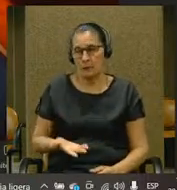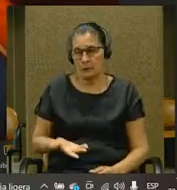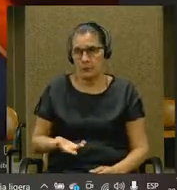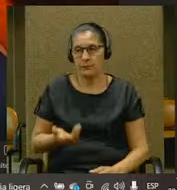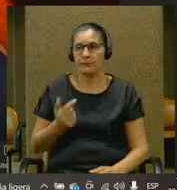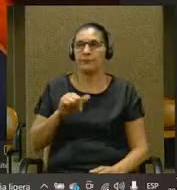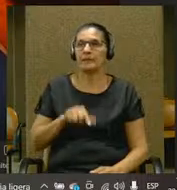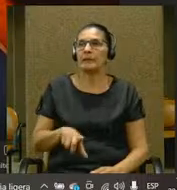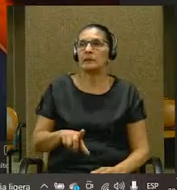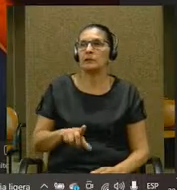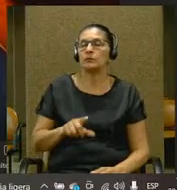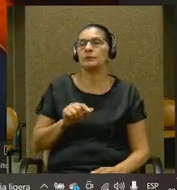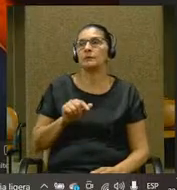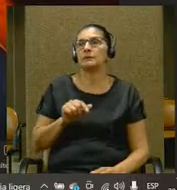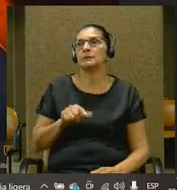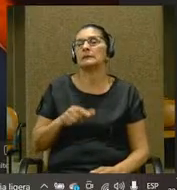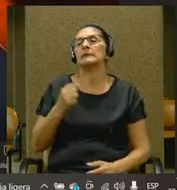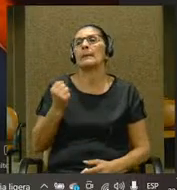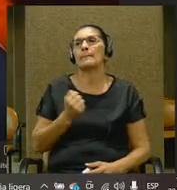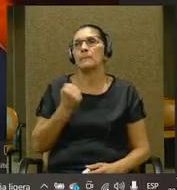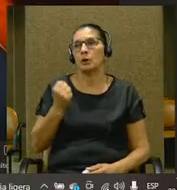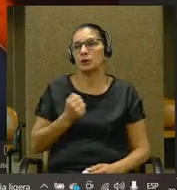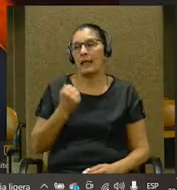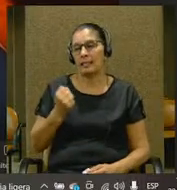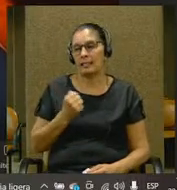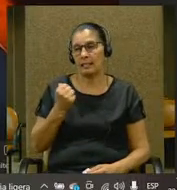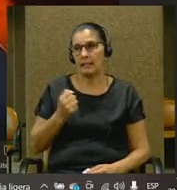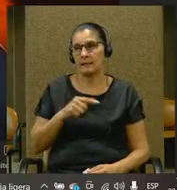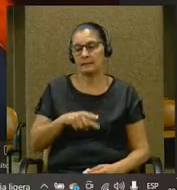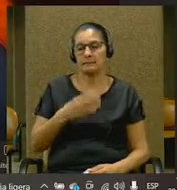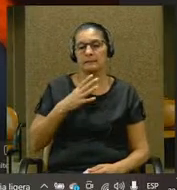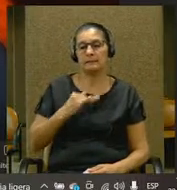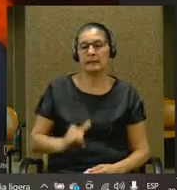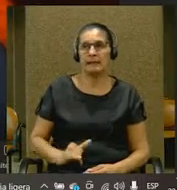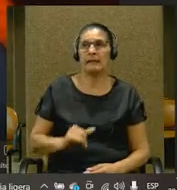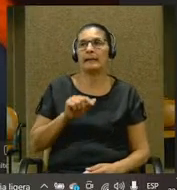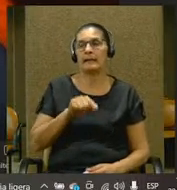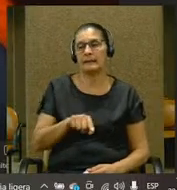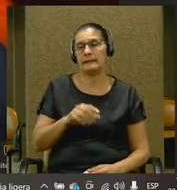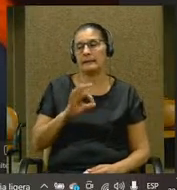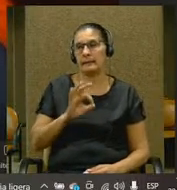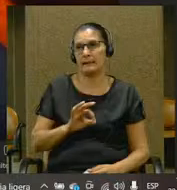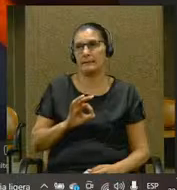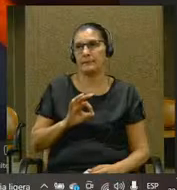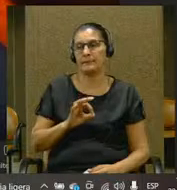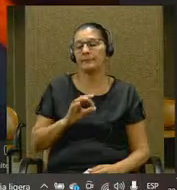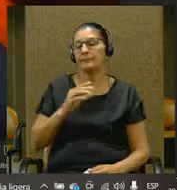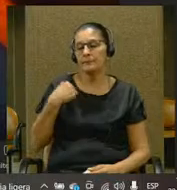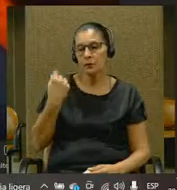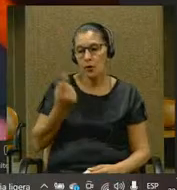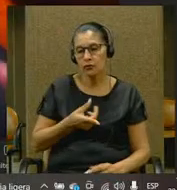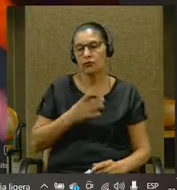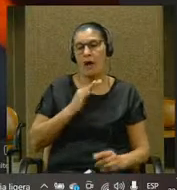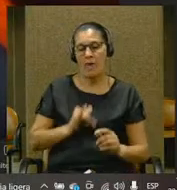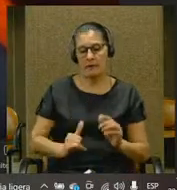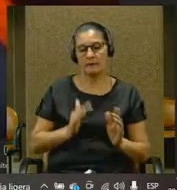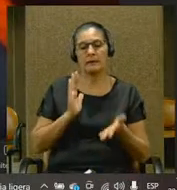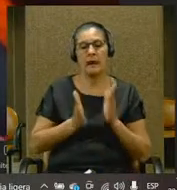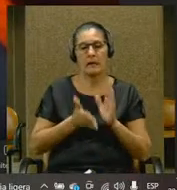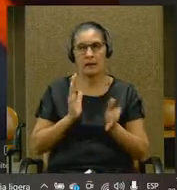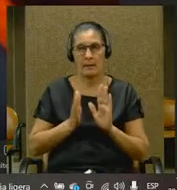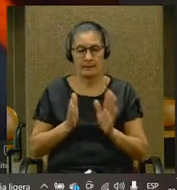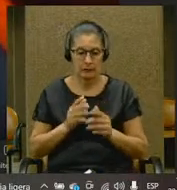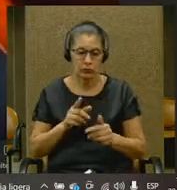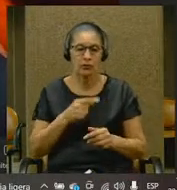that it's really important to kind of keep in mind. And while we do have treatments that can be useful for both heroin and